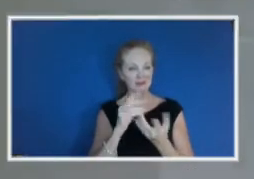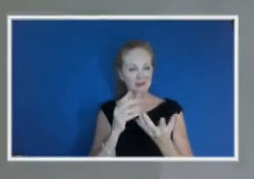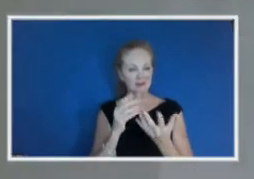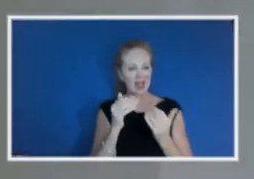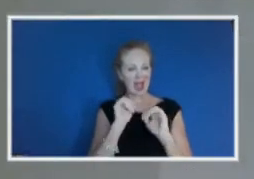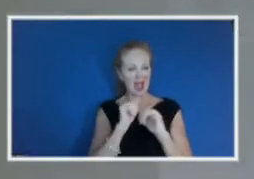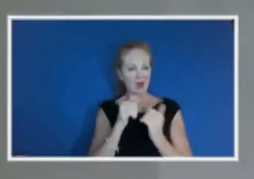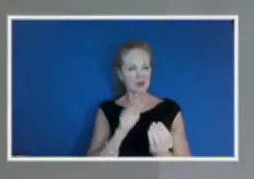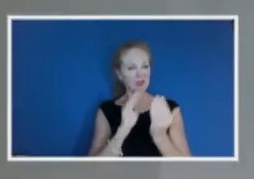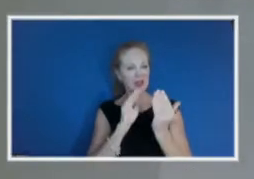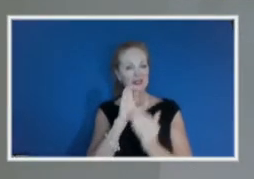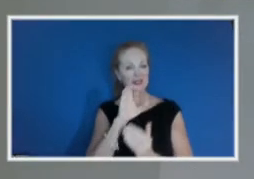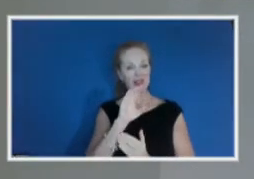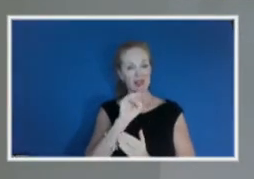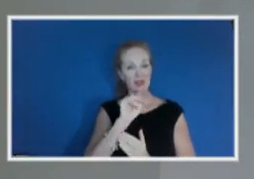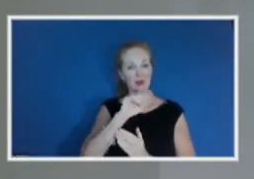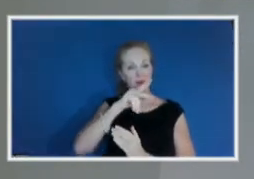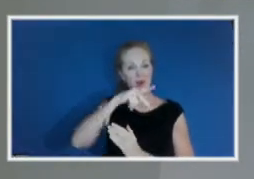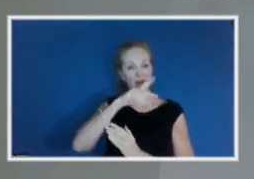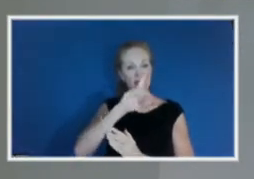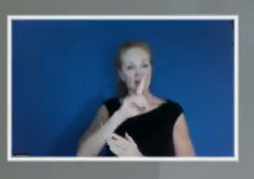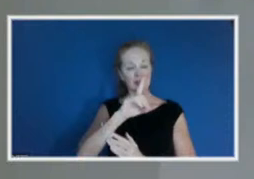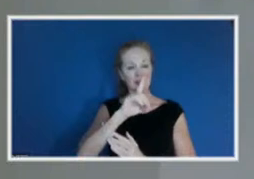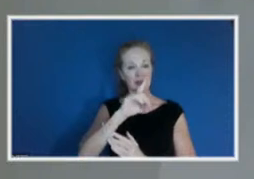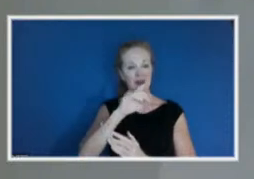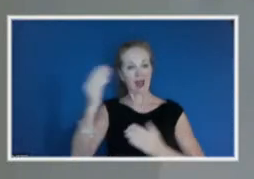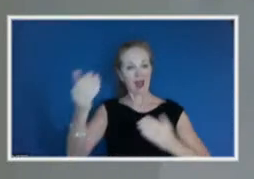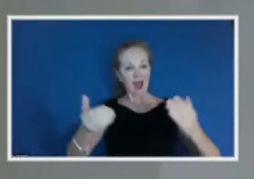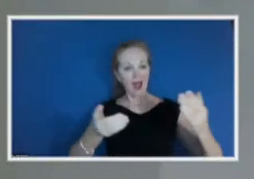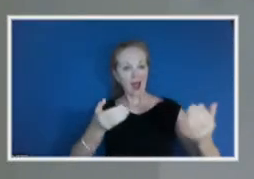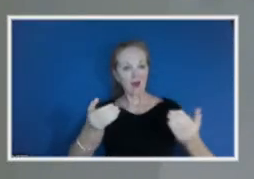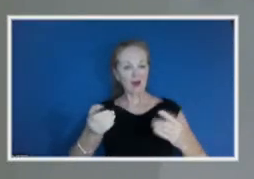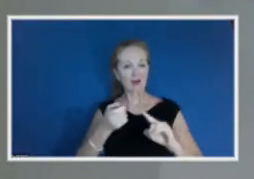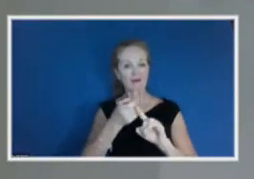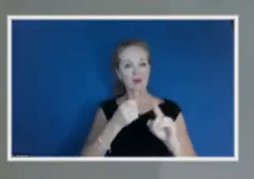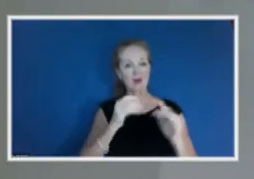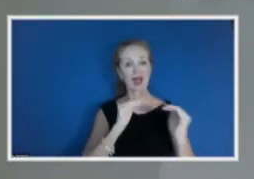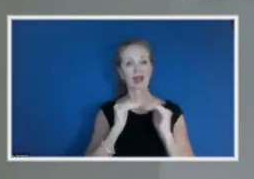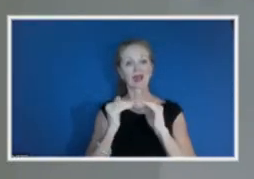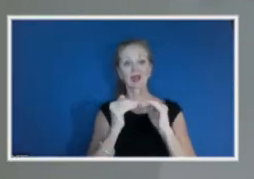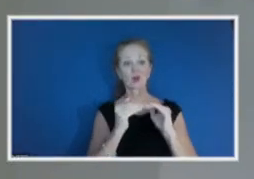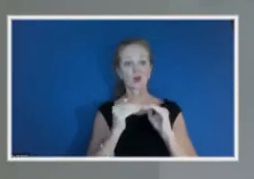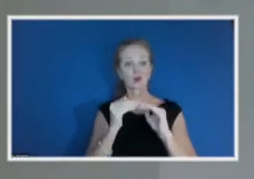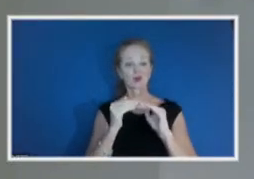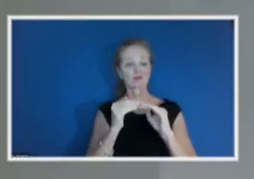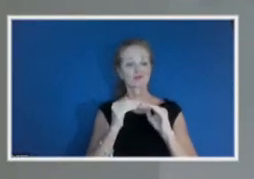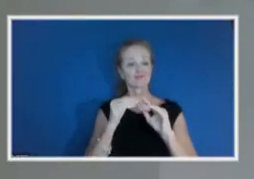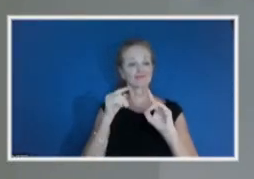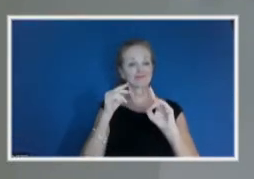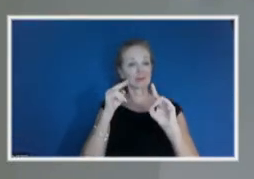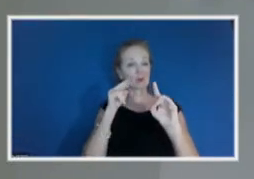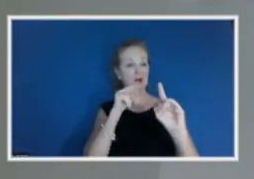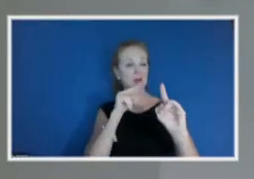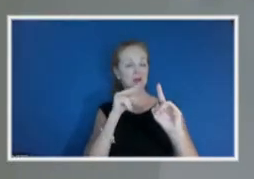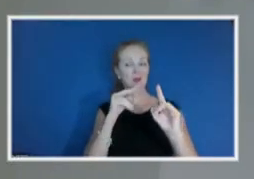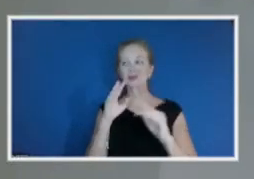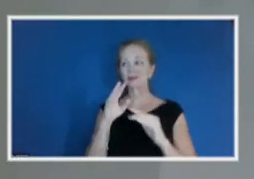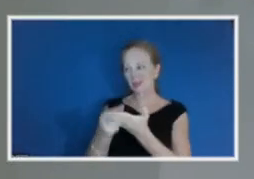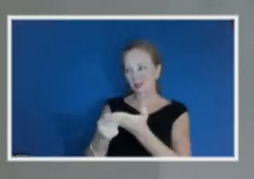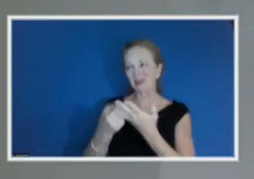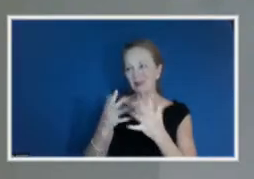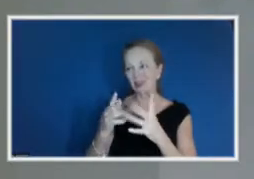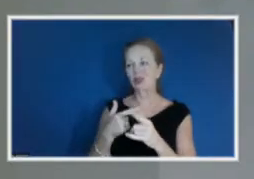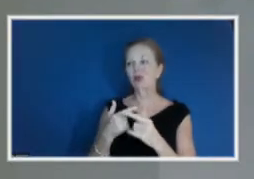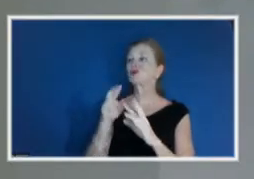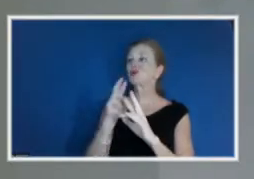CMPD hiring from an equitable perspective? You and I have talked about this before, and there was a report and taking